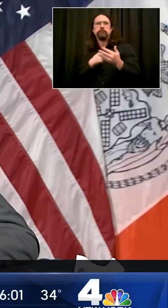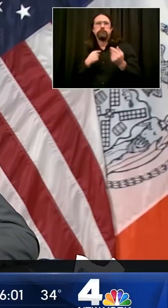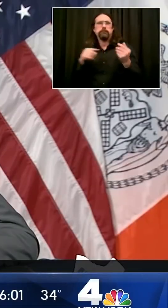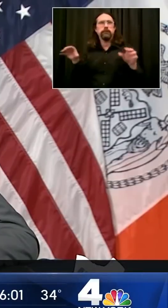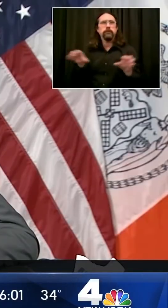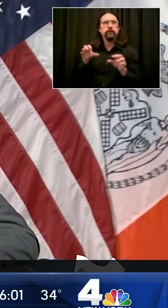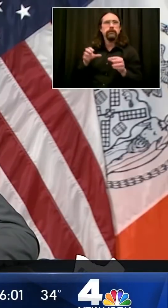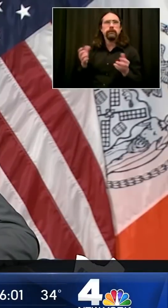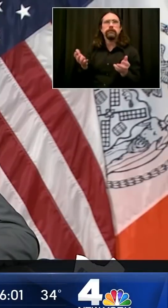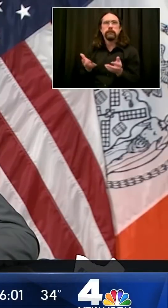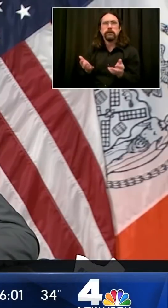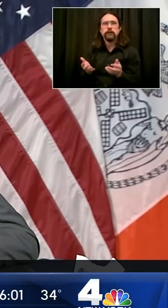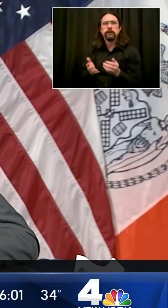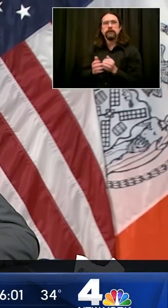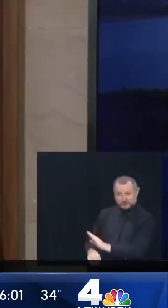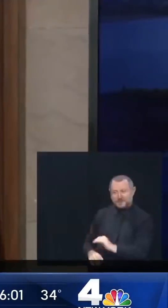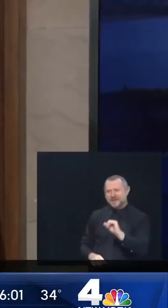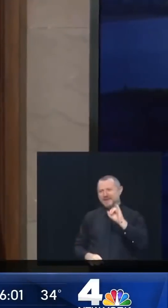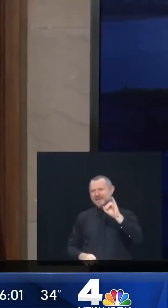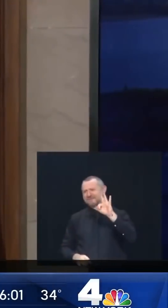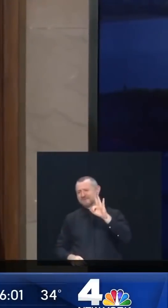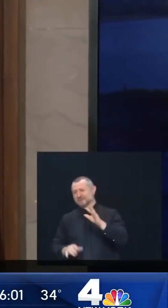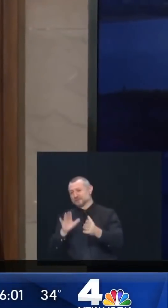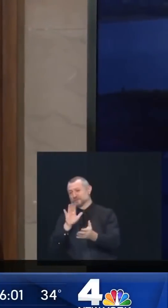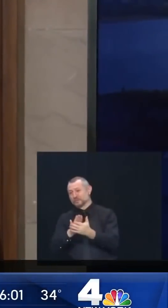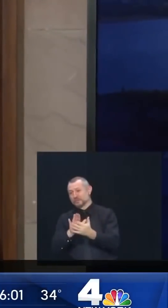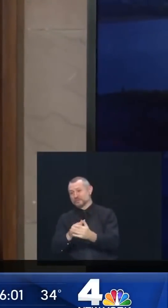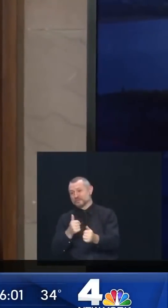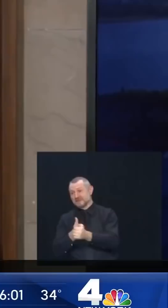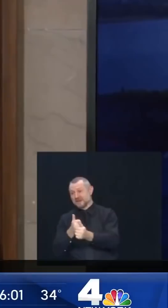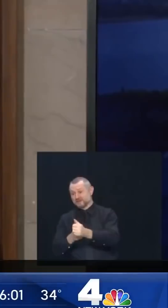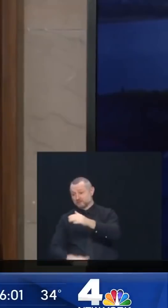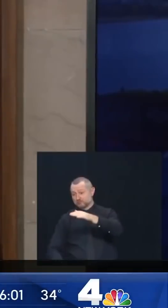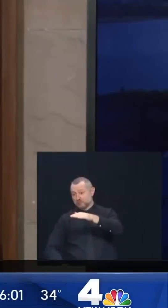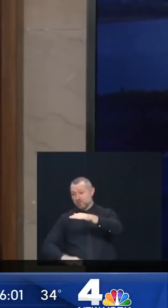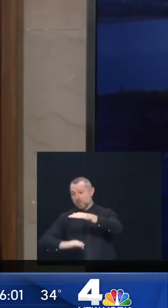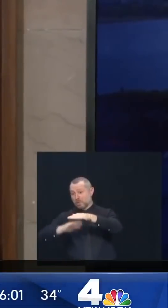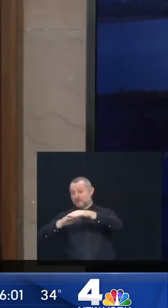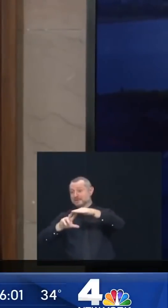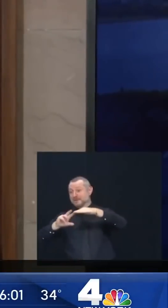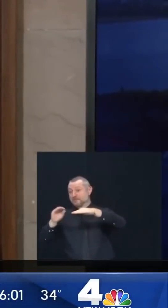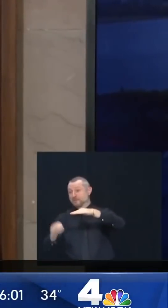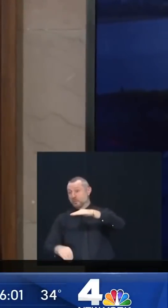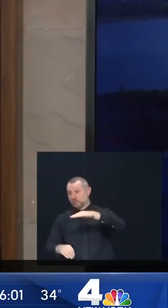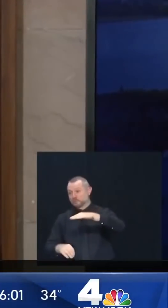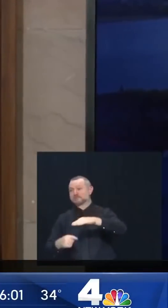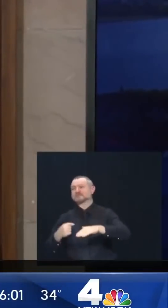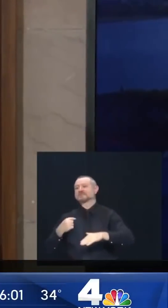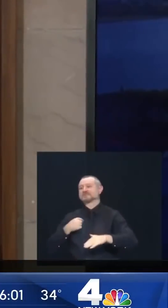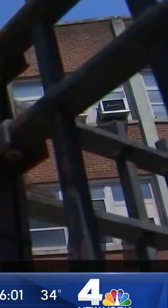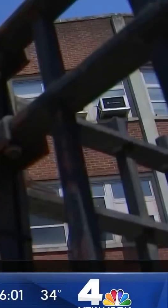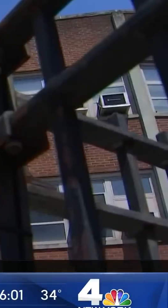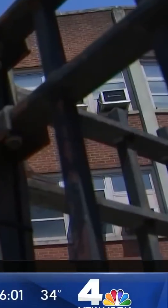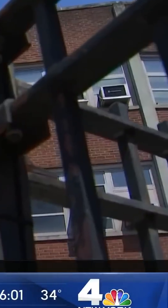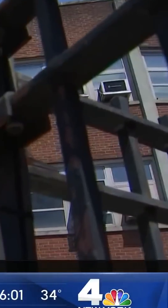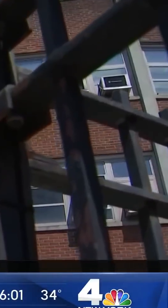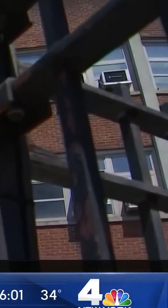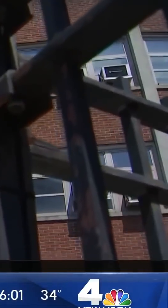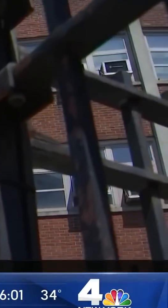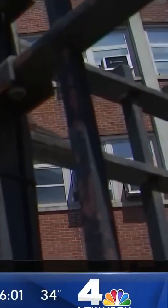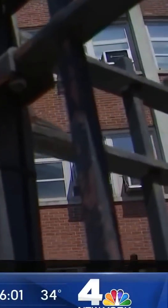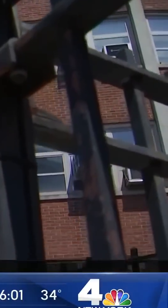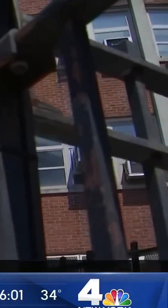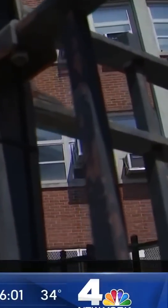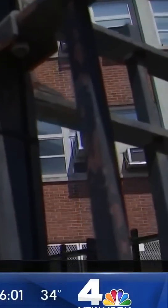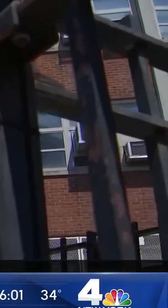that conversation with them to get everyone on the same page. The governor today warned the COVID surge may soon force more restrictions. He said the city